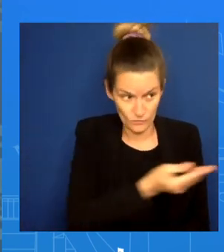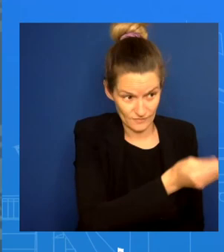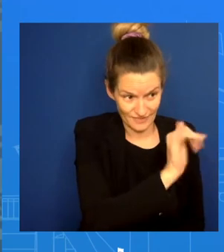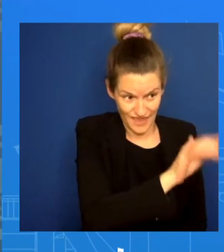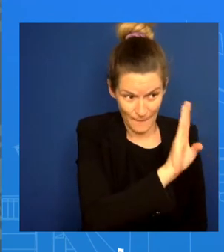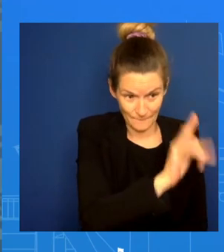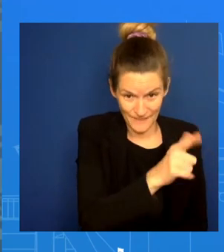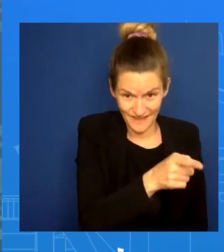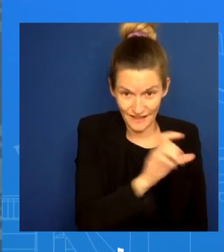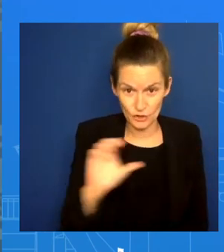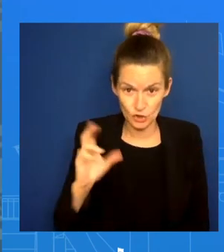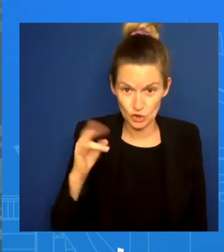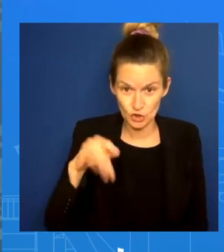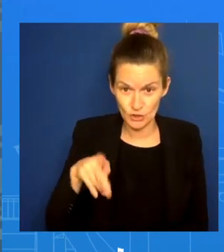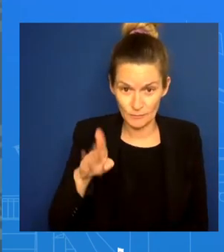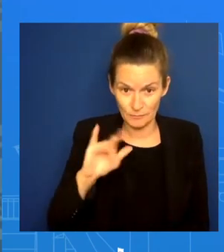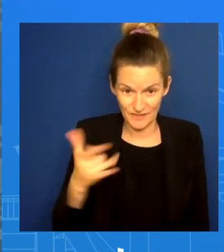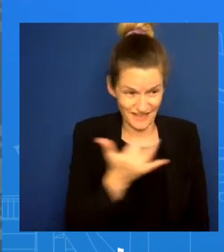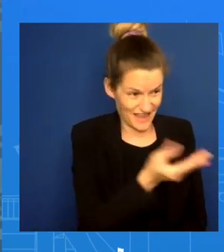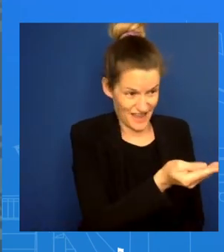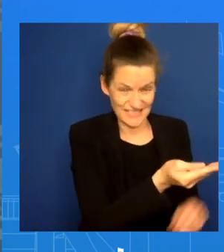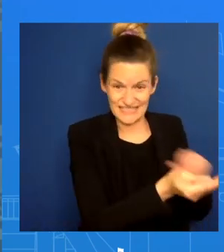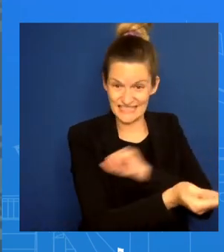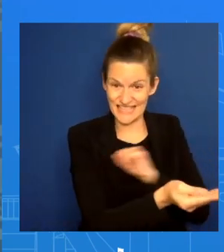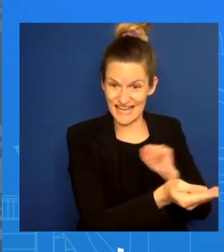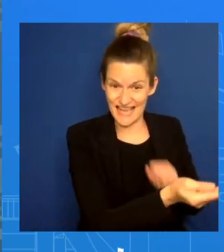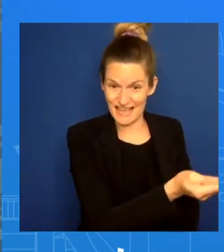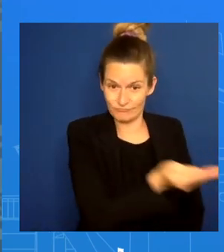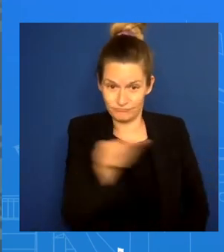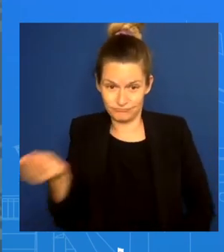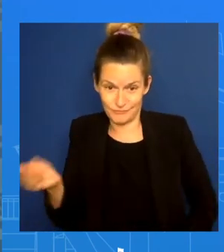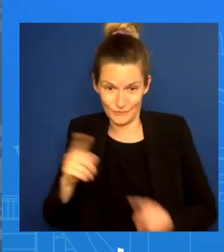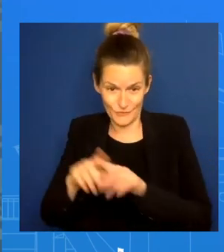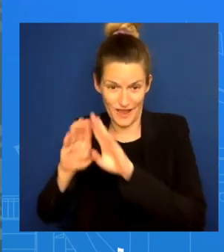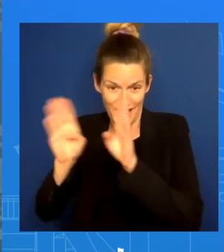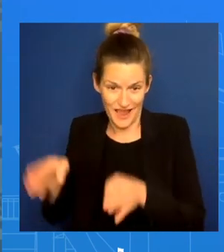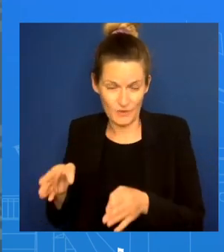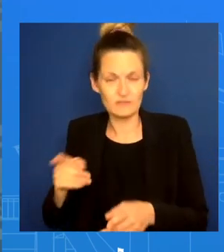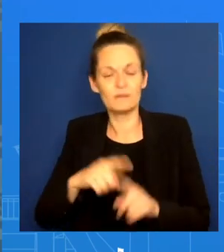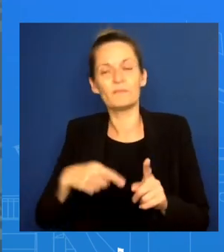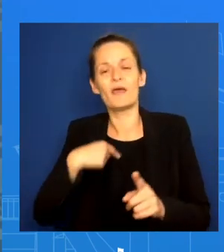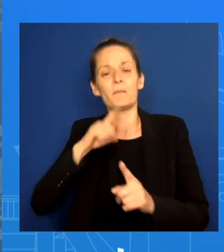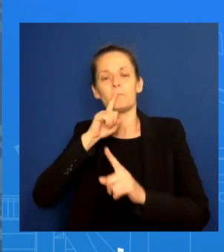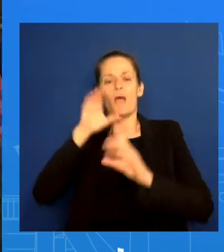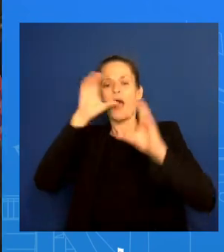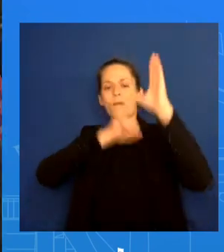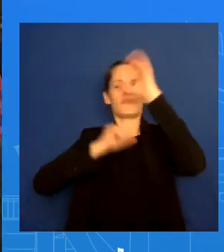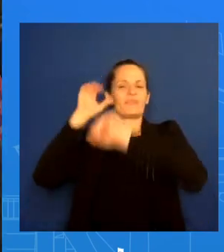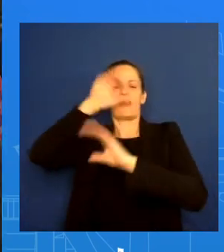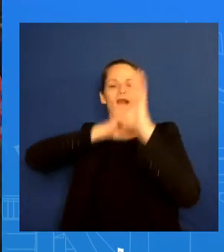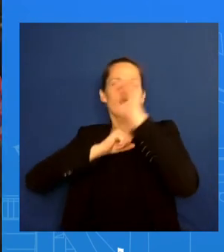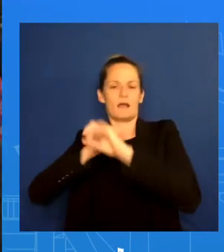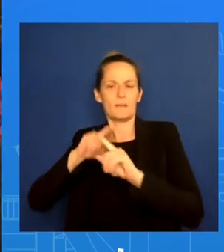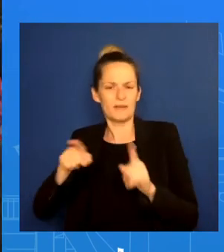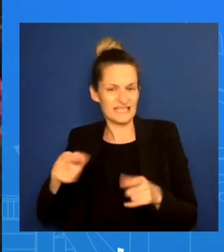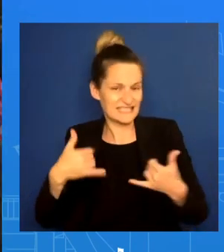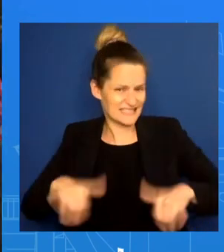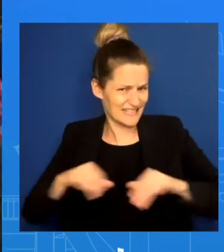to speak to hypotheticals at this point, but again, it still has another process that it needs to go through. Okay, now let me ask you just a quick question on the